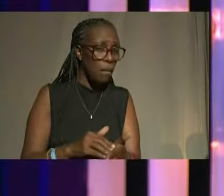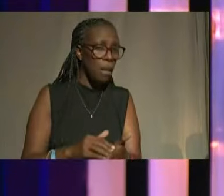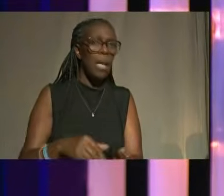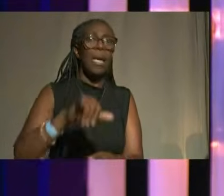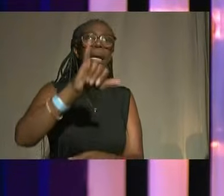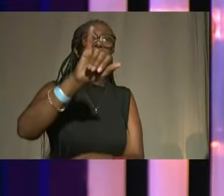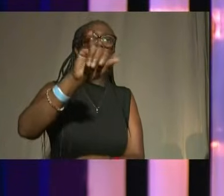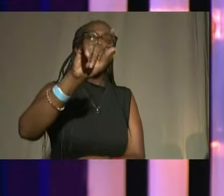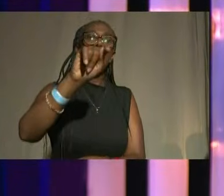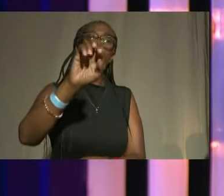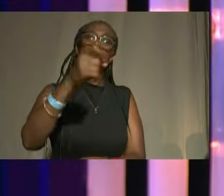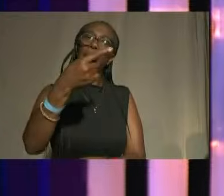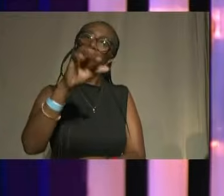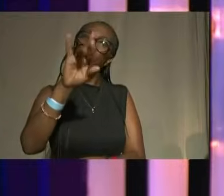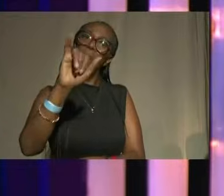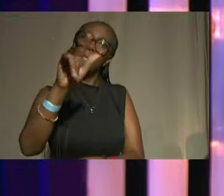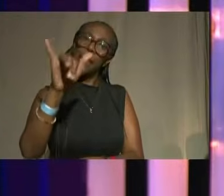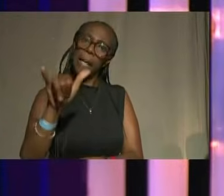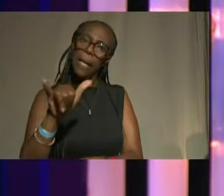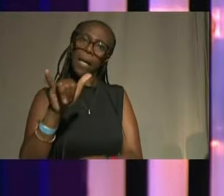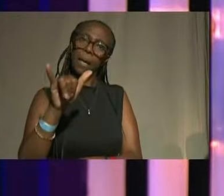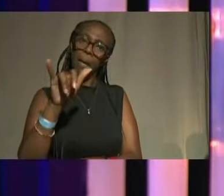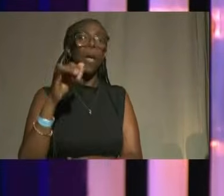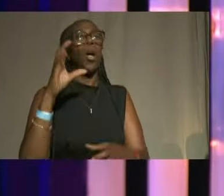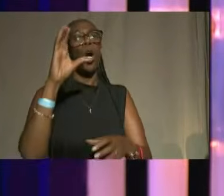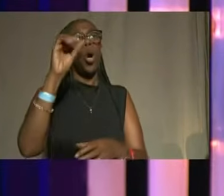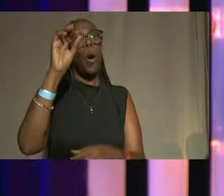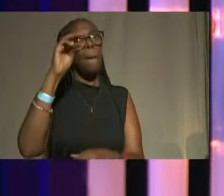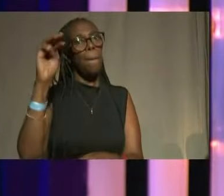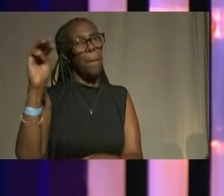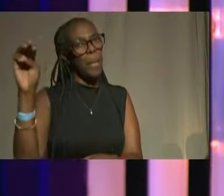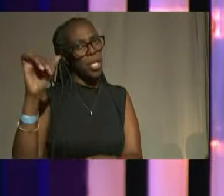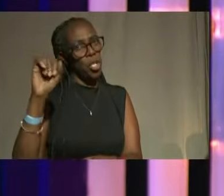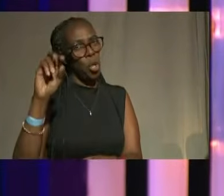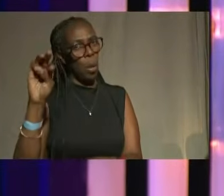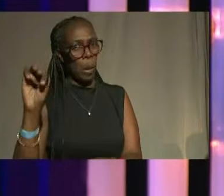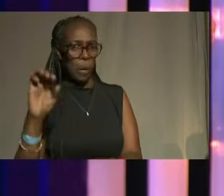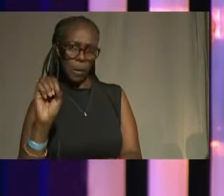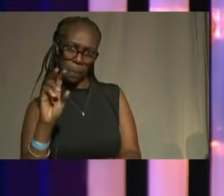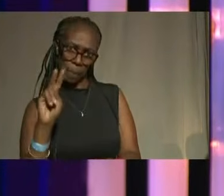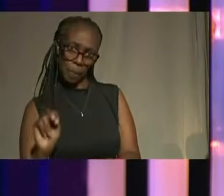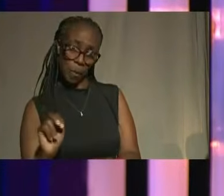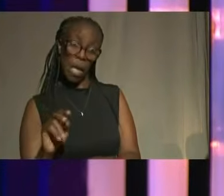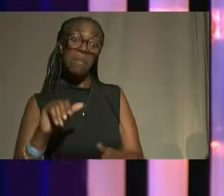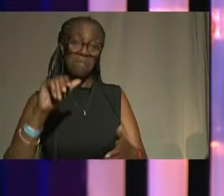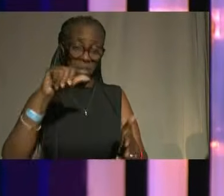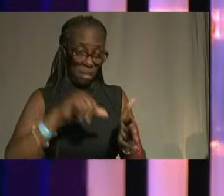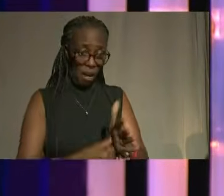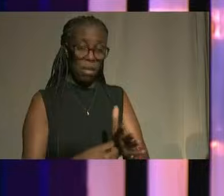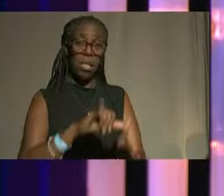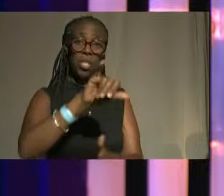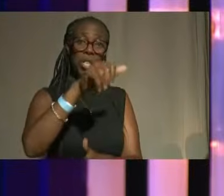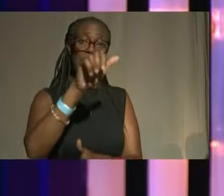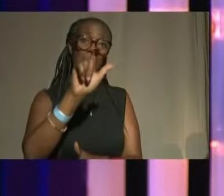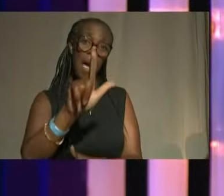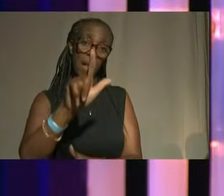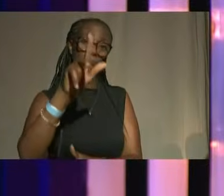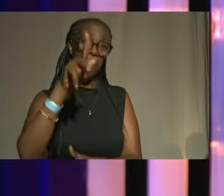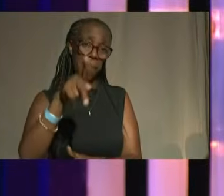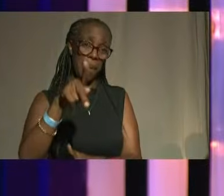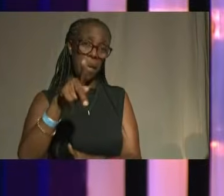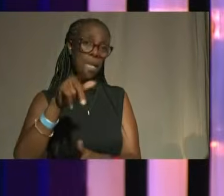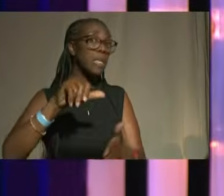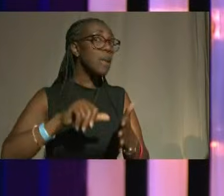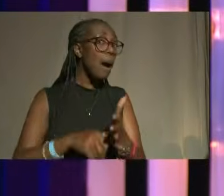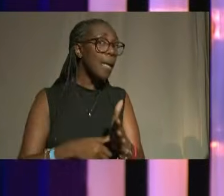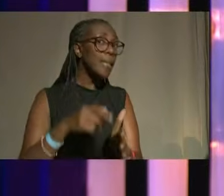administration that implemented it. It is this administration that puts $2 billion annually to it. It is this administration